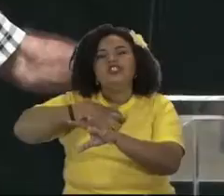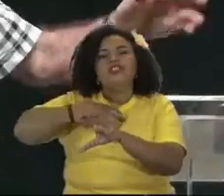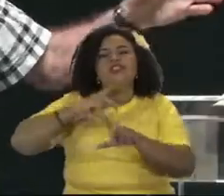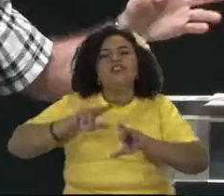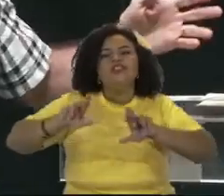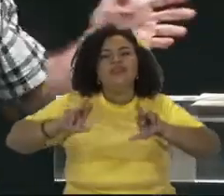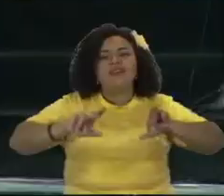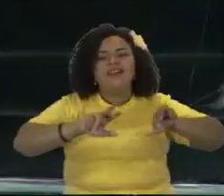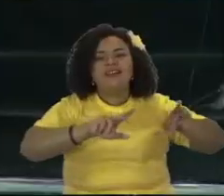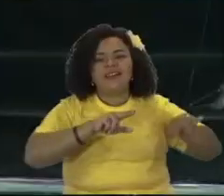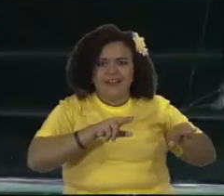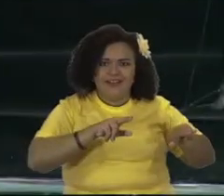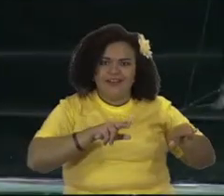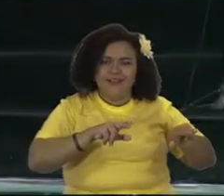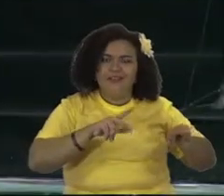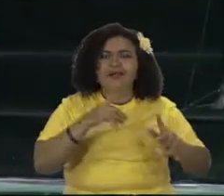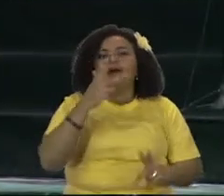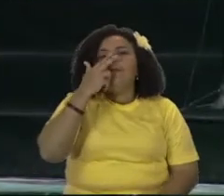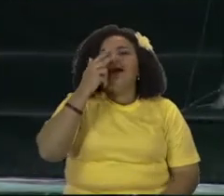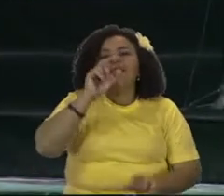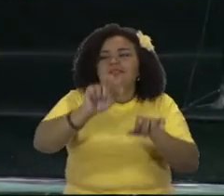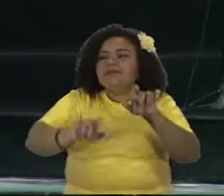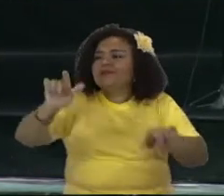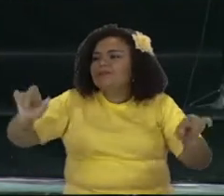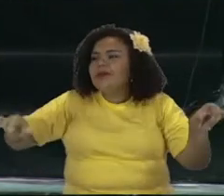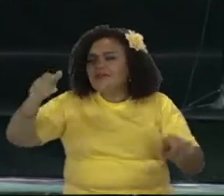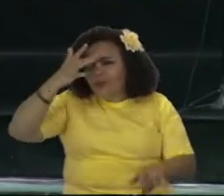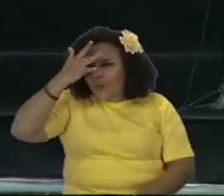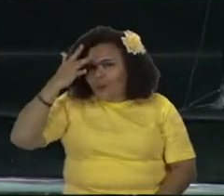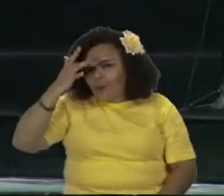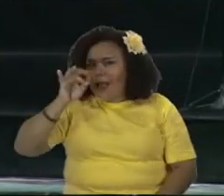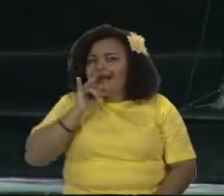taller, smaller, stronger, weaker,